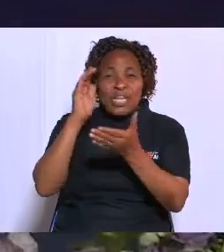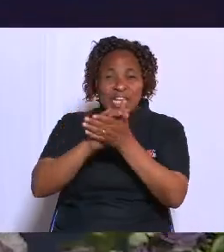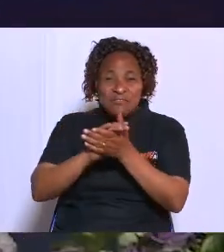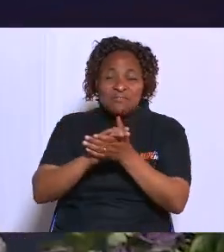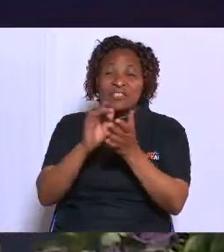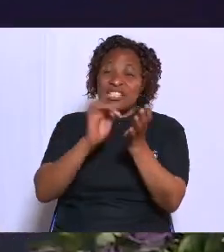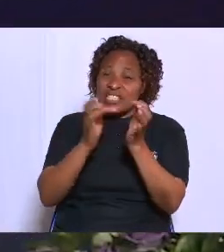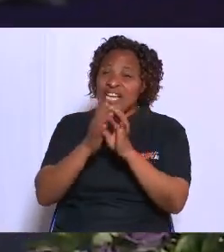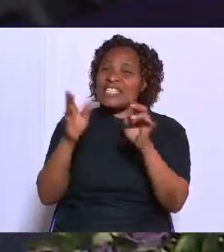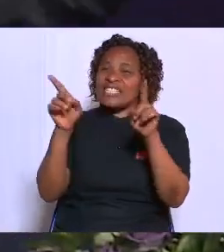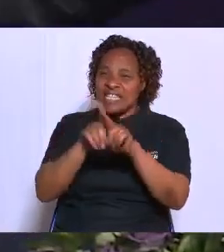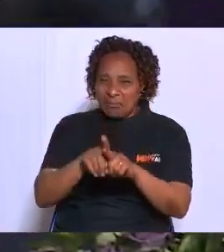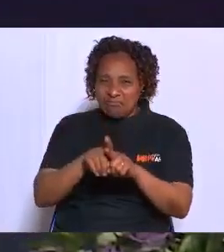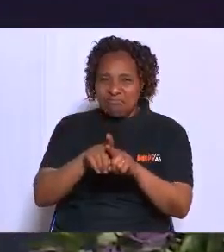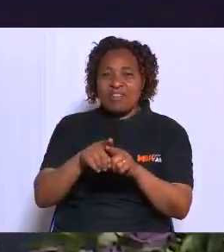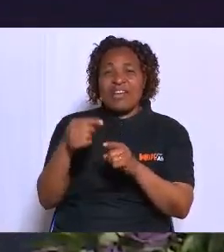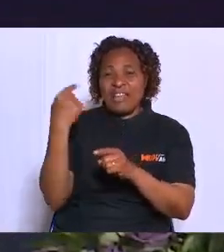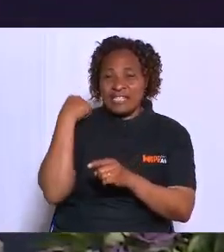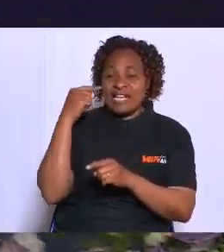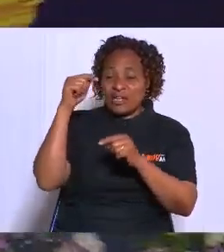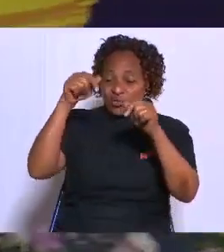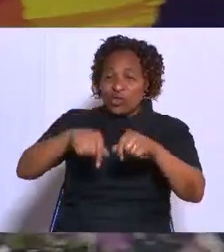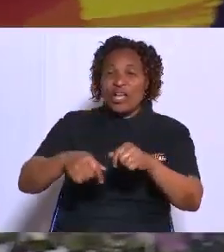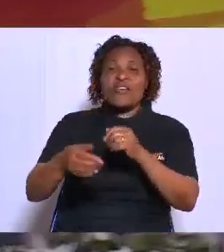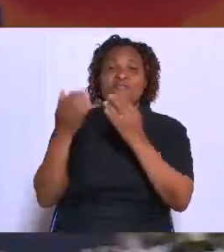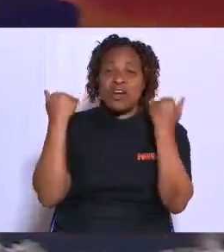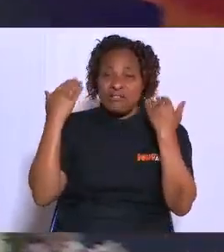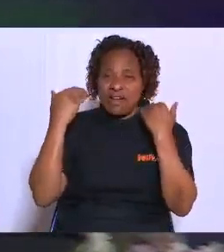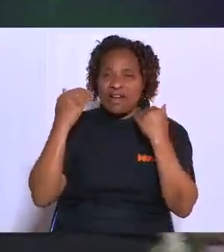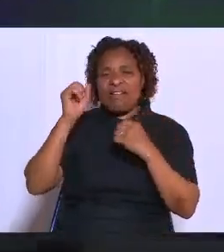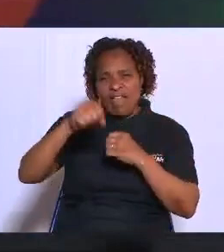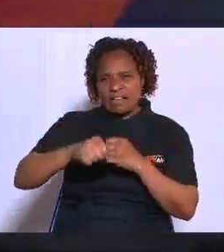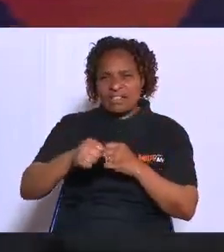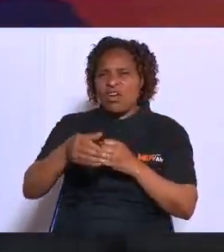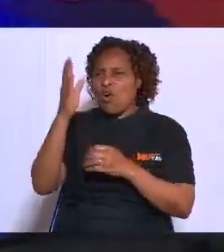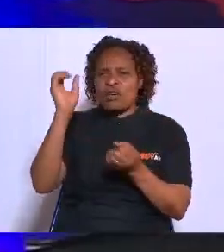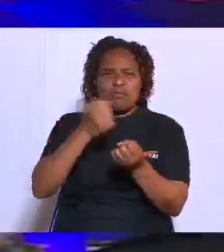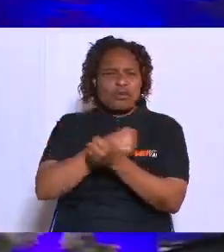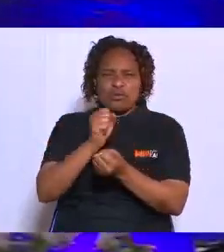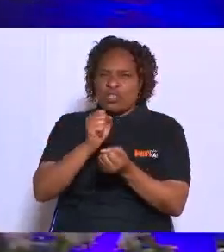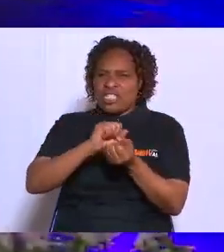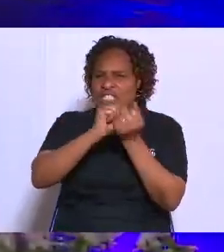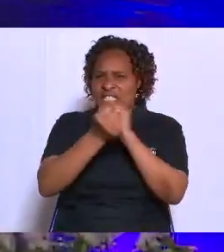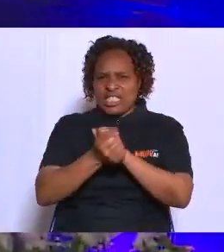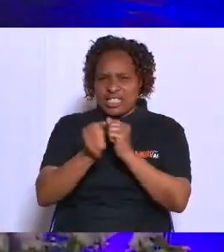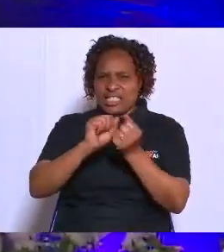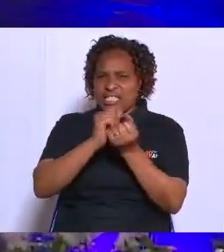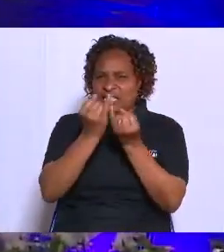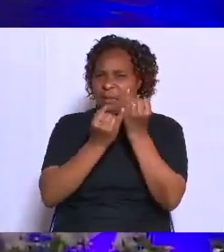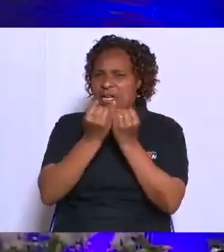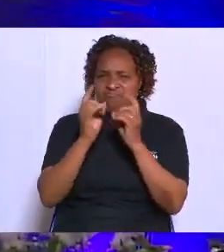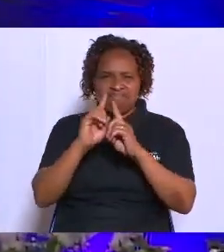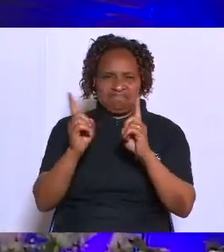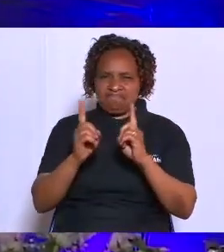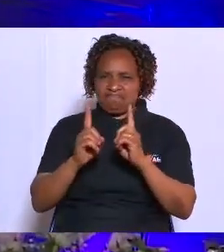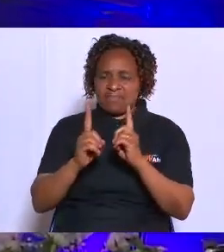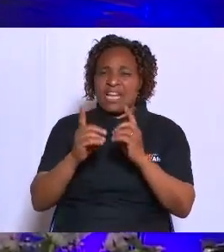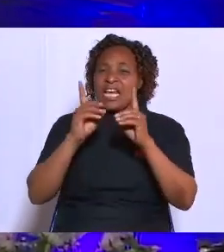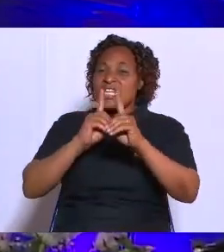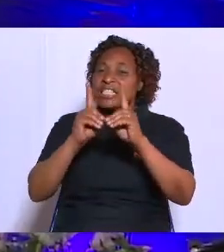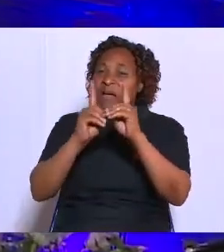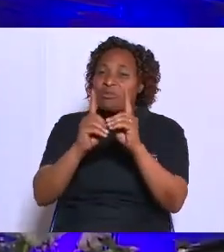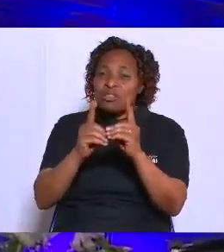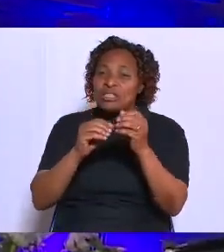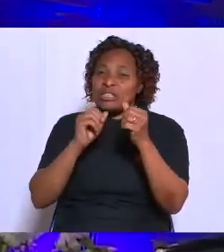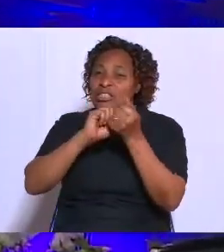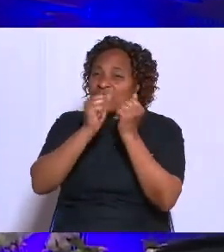is the same yesterday today so God didn't change the Sabbath Jesus didn't change the Sabbath did the disciples